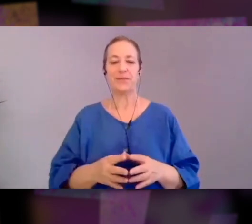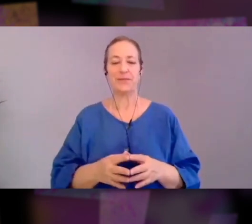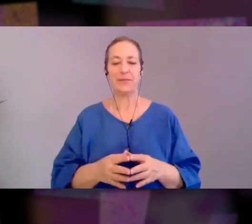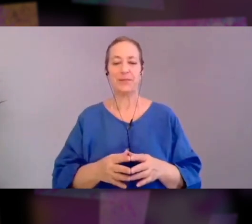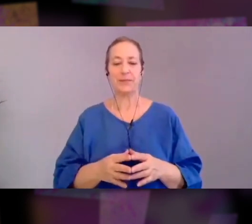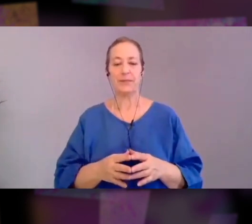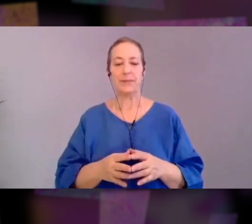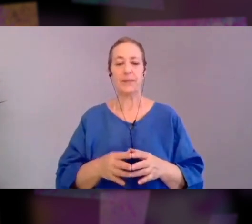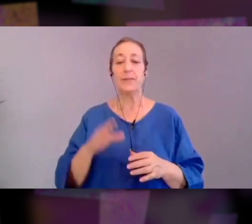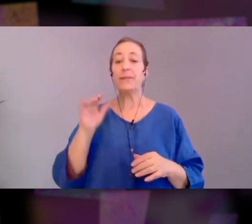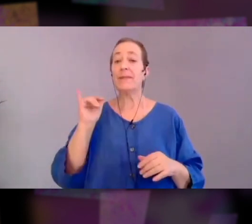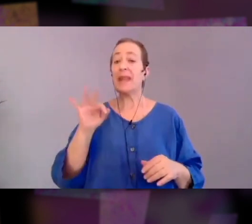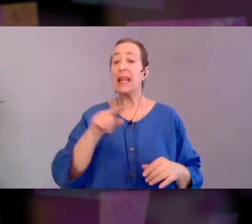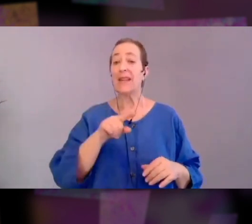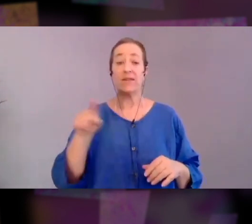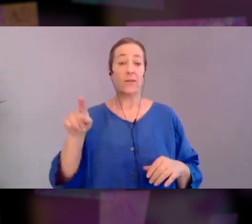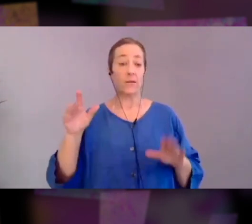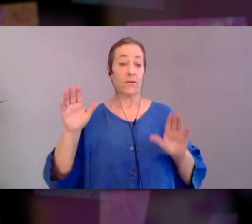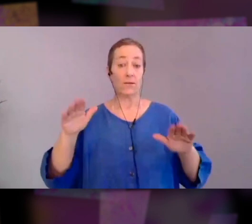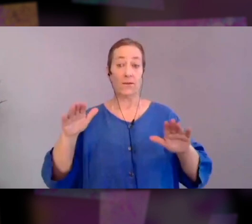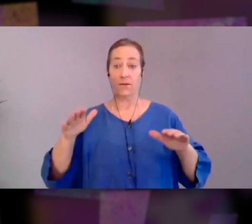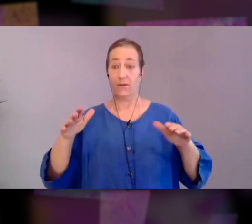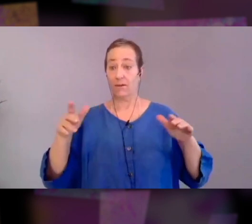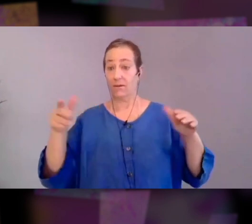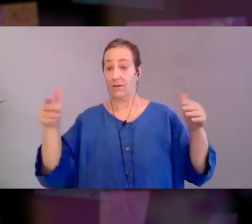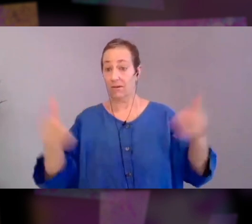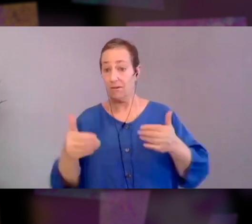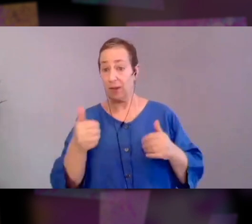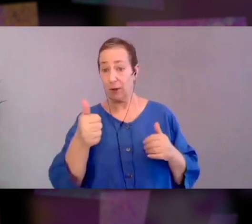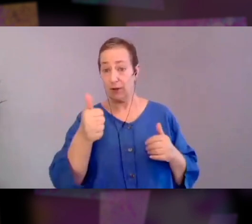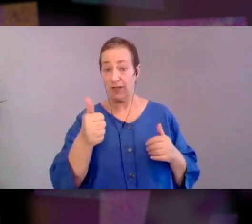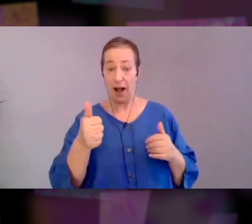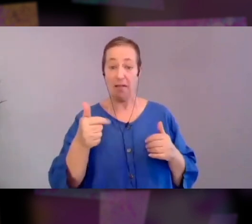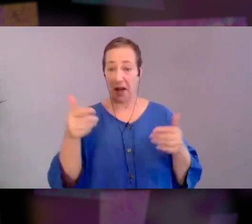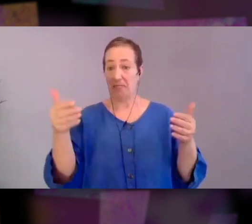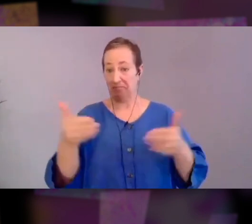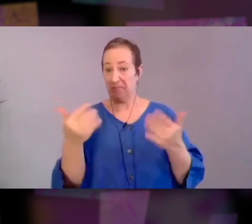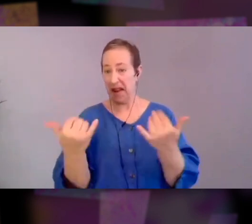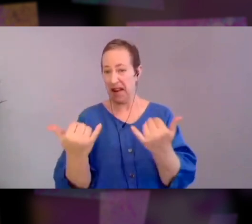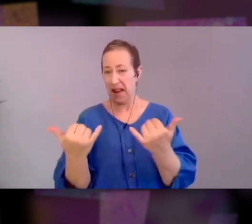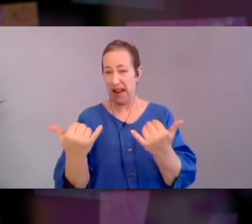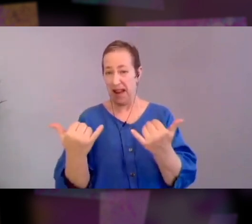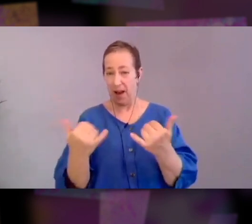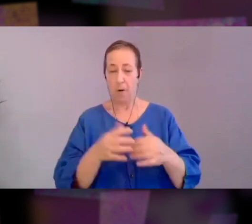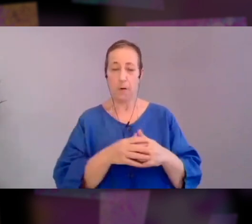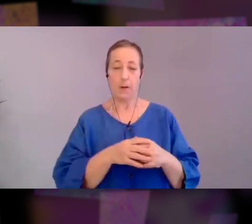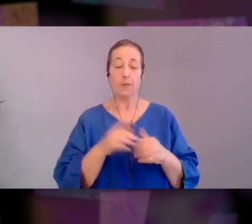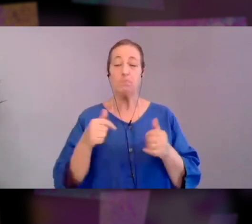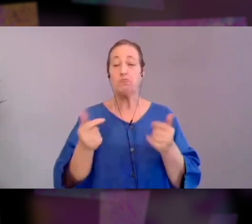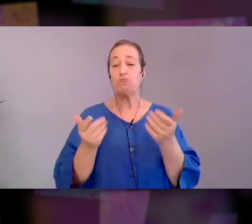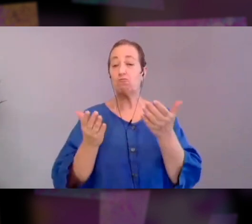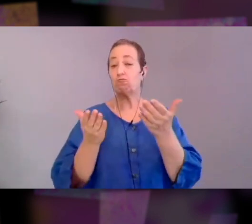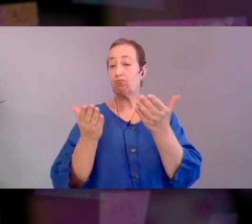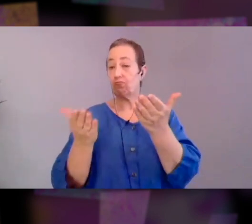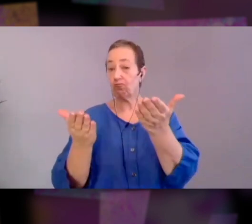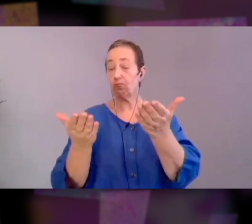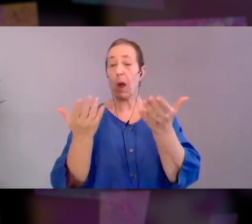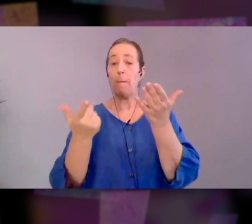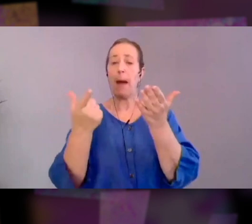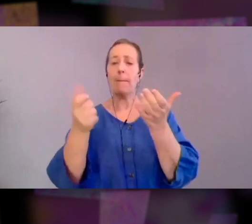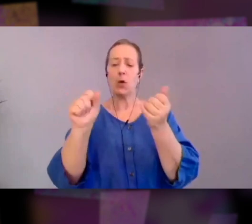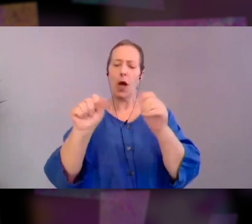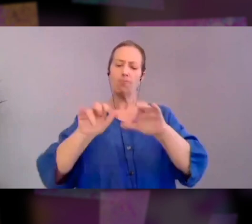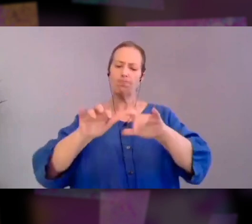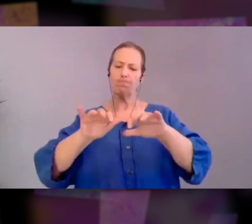you to identify yourself in the chat. I also ask you to share one way that you have continued working towards justice in